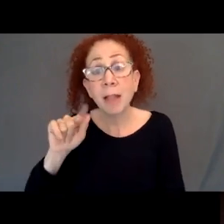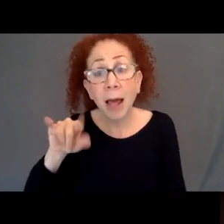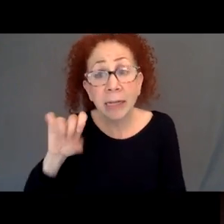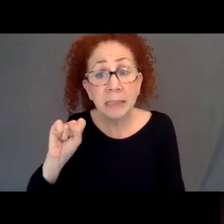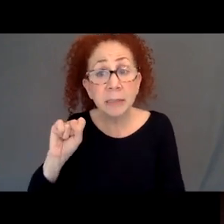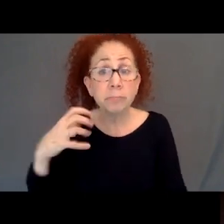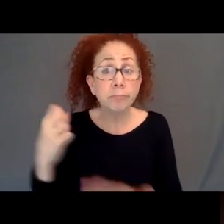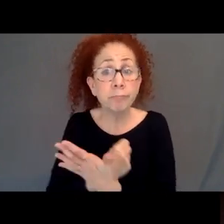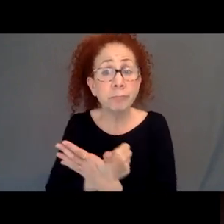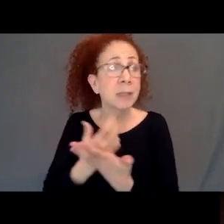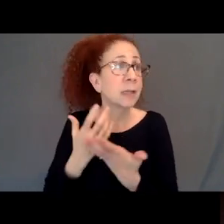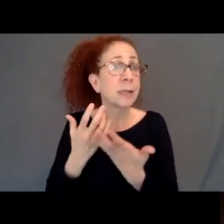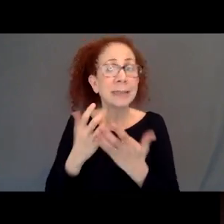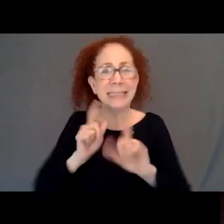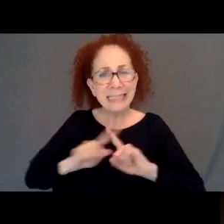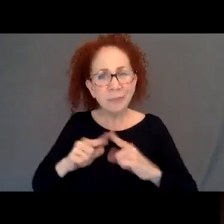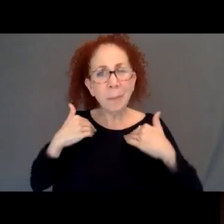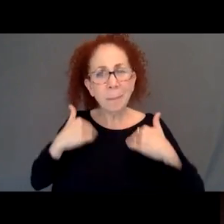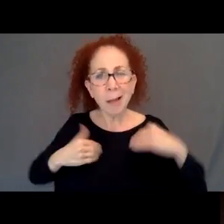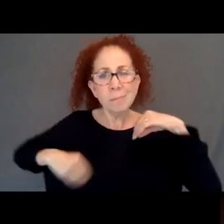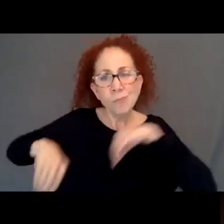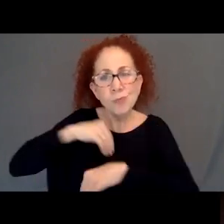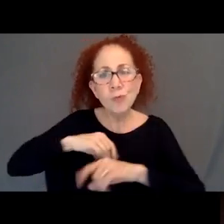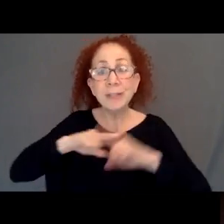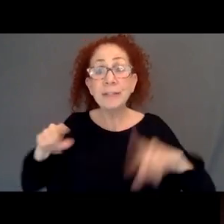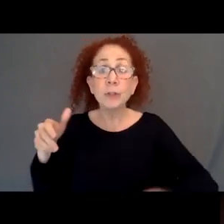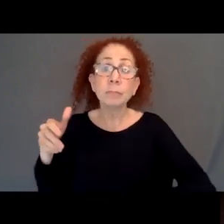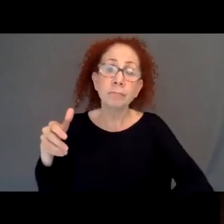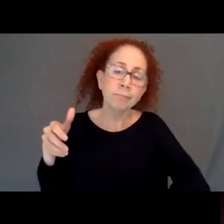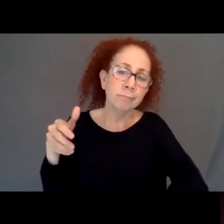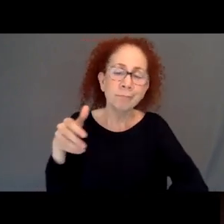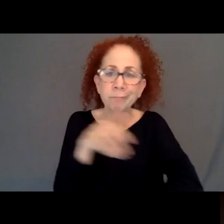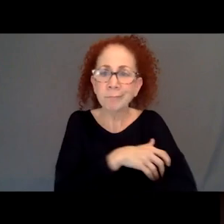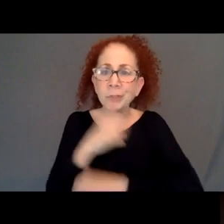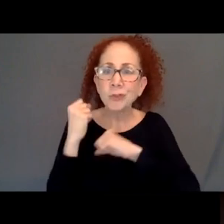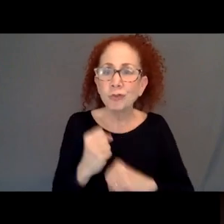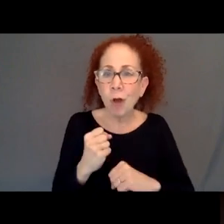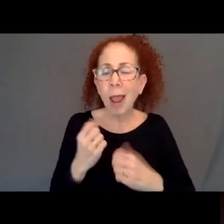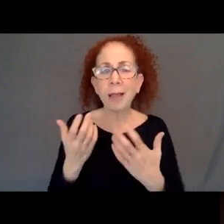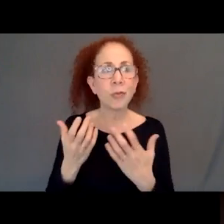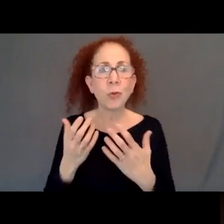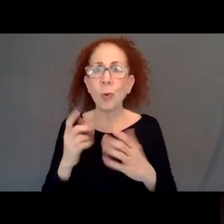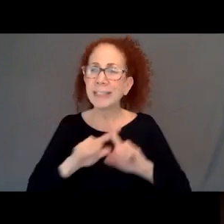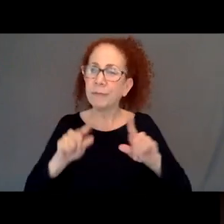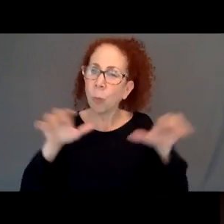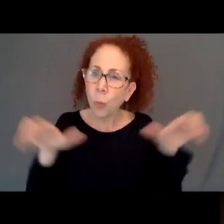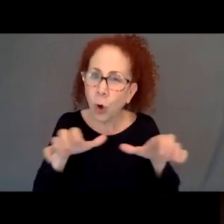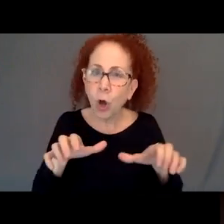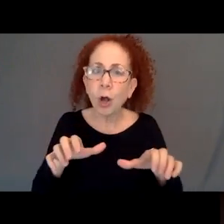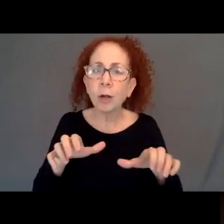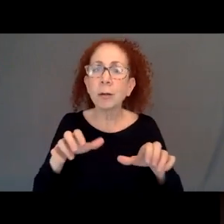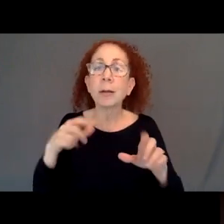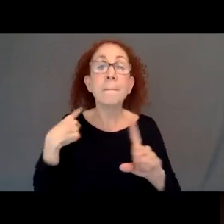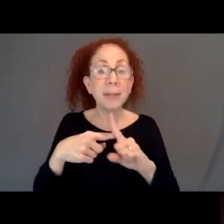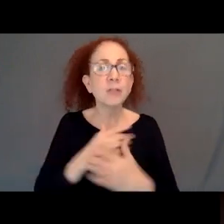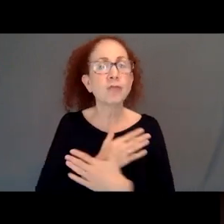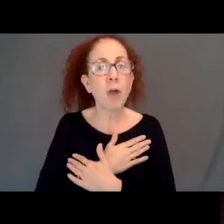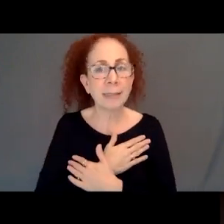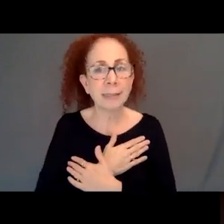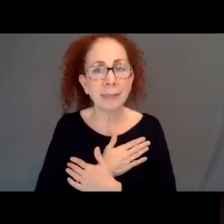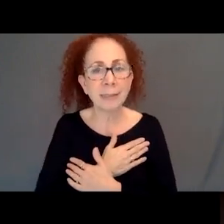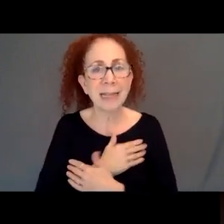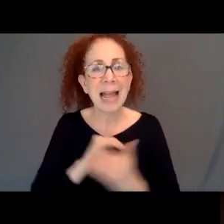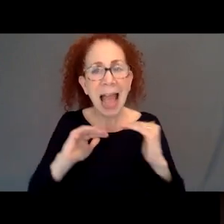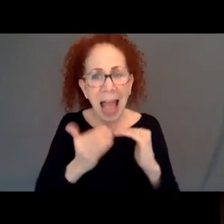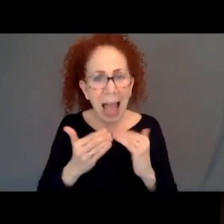to, you know, get a different kind of strength or a different kind of labor, but also rest. How to figure out how to